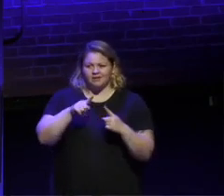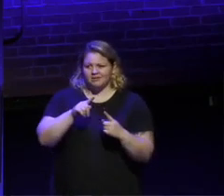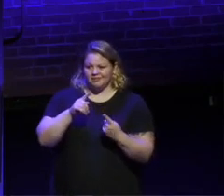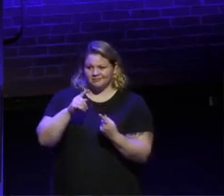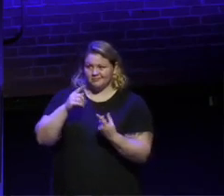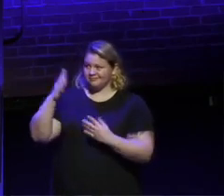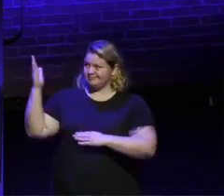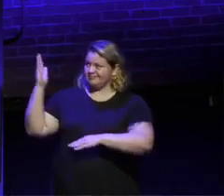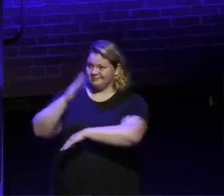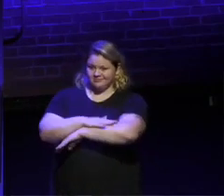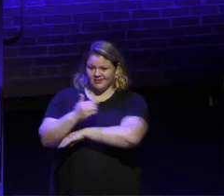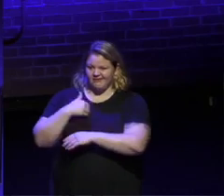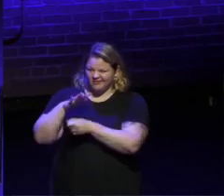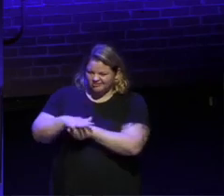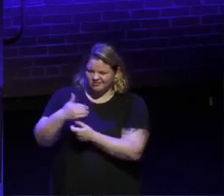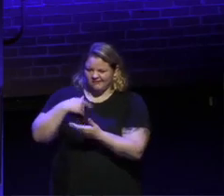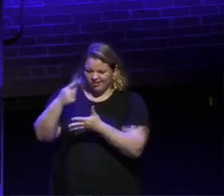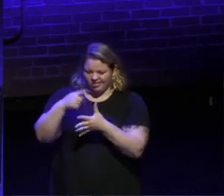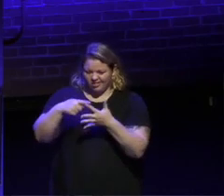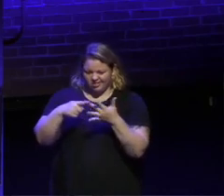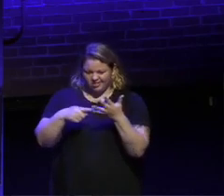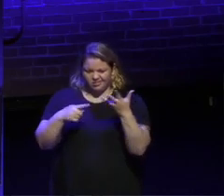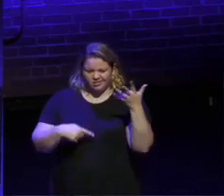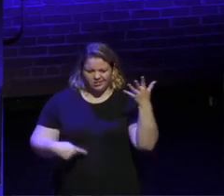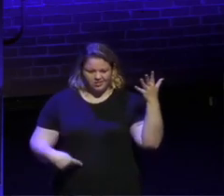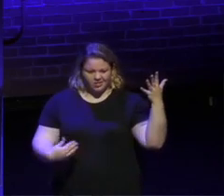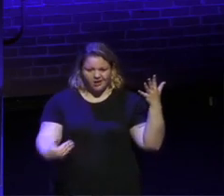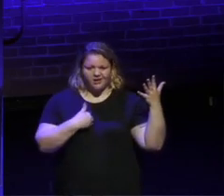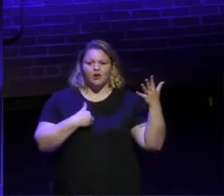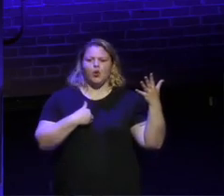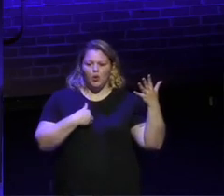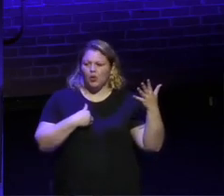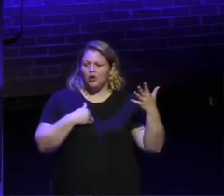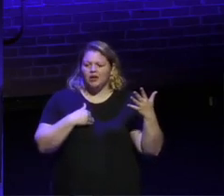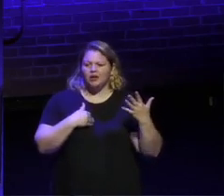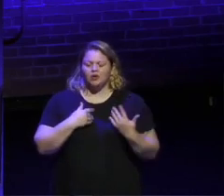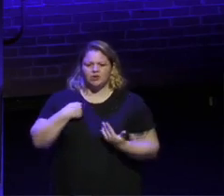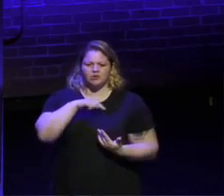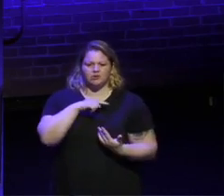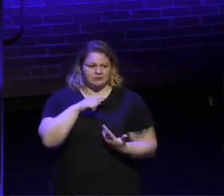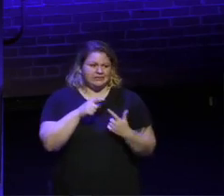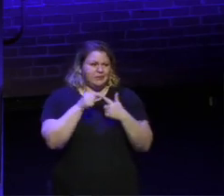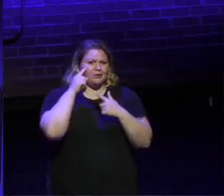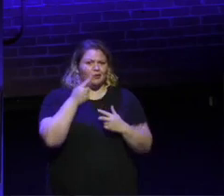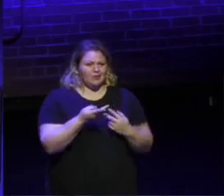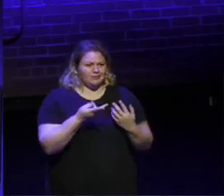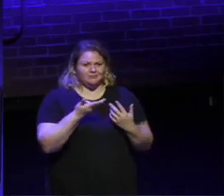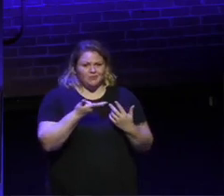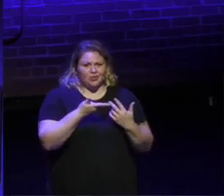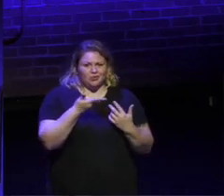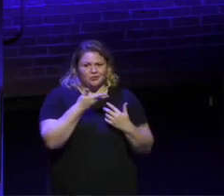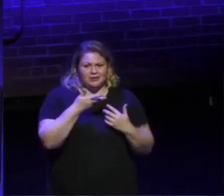day. I imagine that is, you know, 100 times true for our candidates who are traveling the state